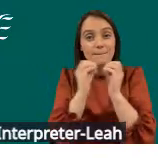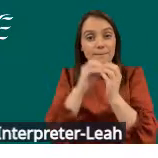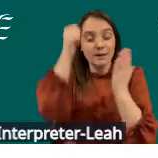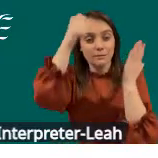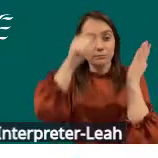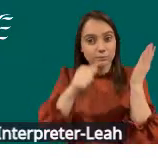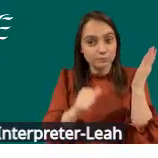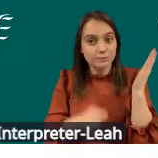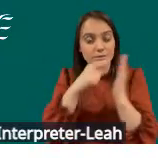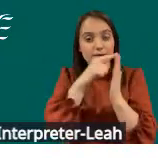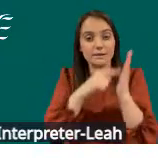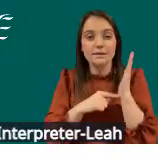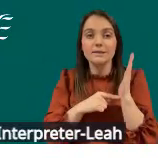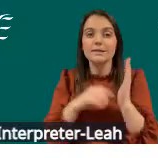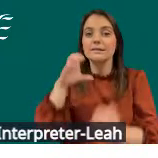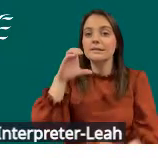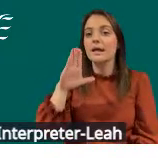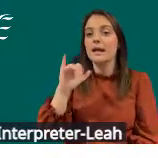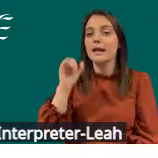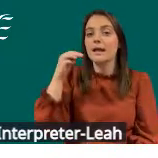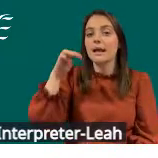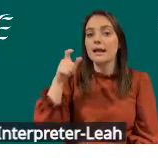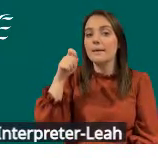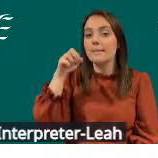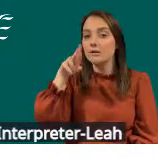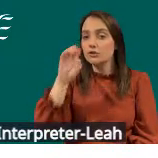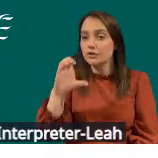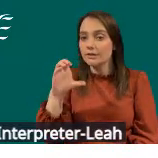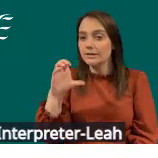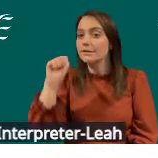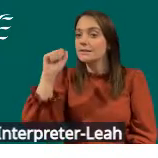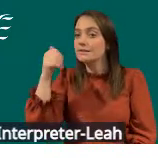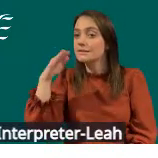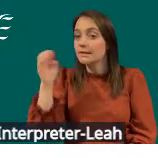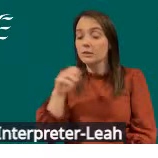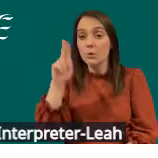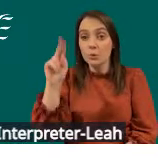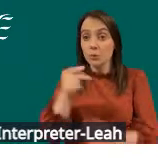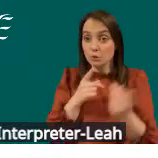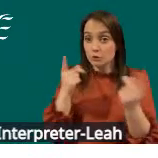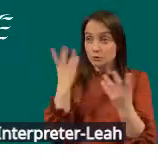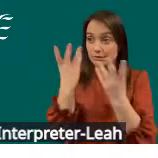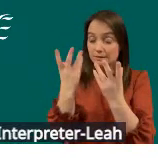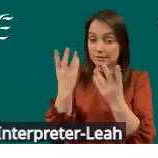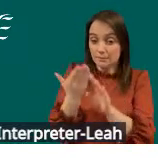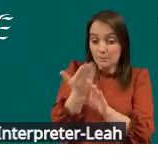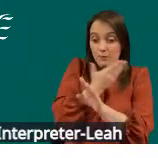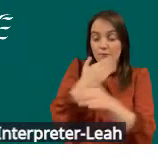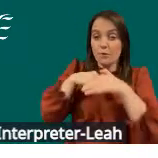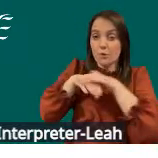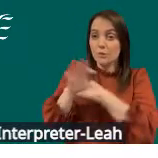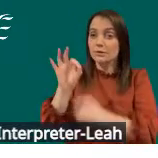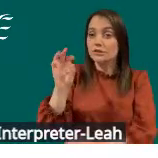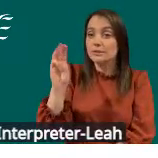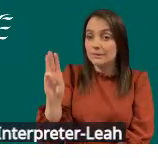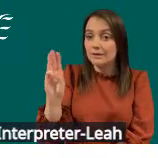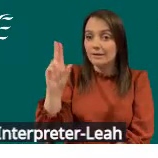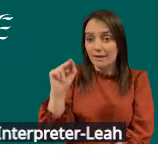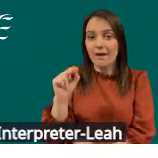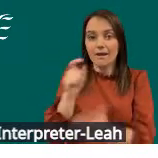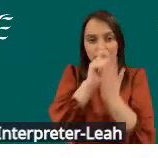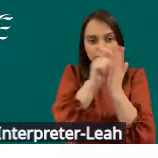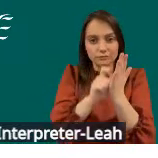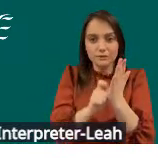climactic scale. So this is a lovely thing you can do to your GP. And actually, you can do, and before you go into your GP, because if I did